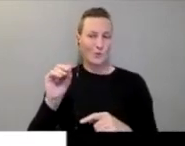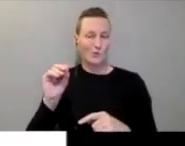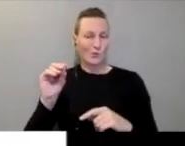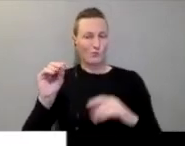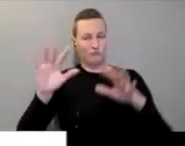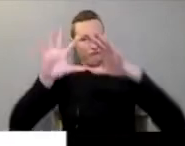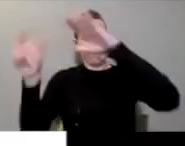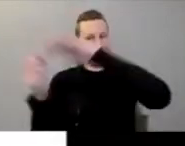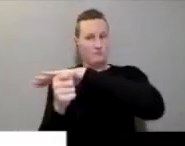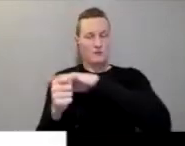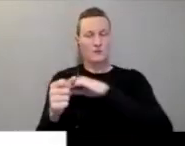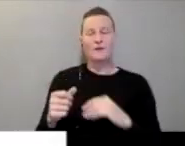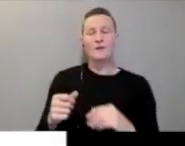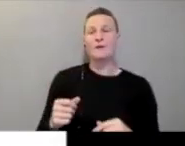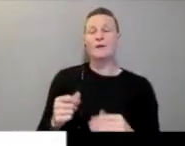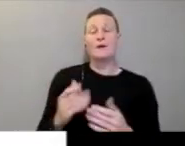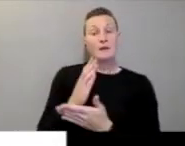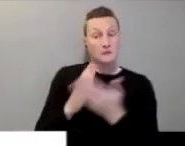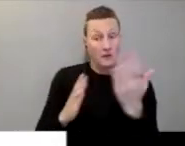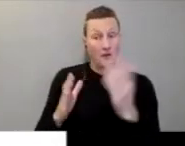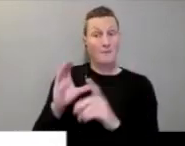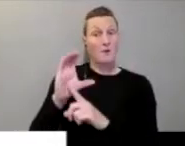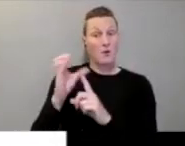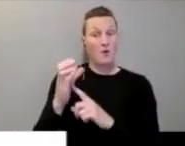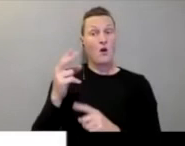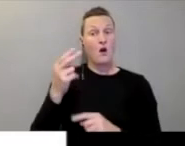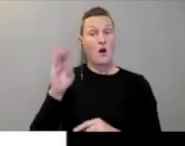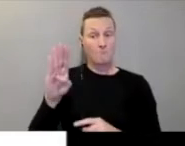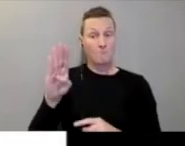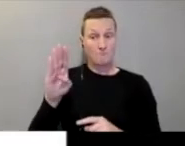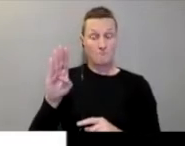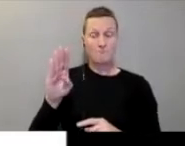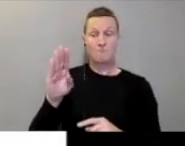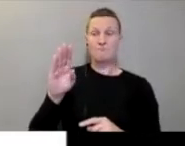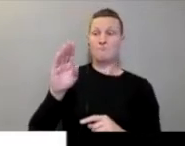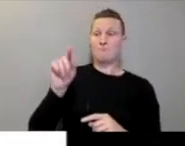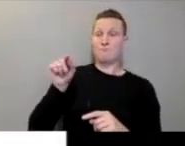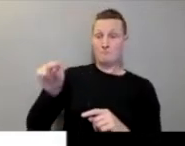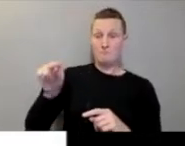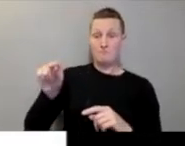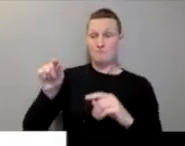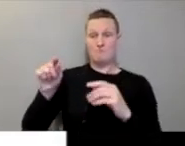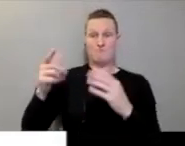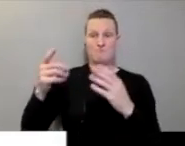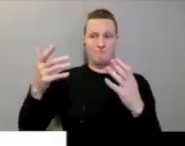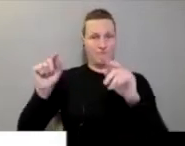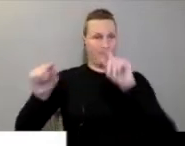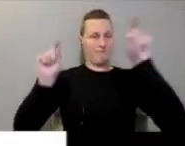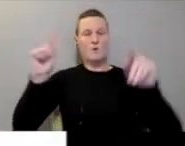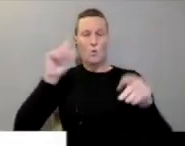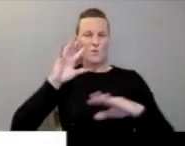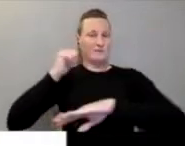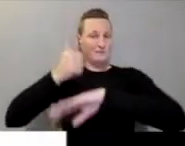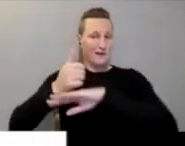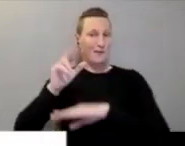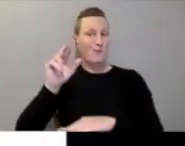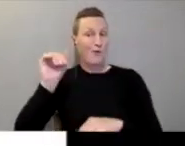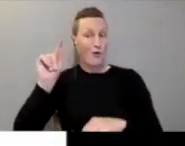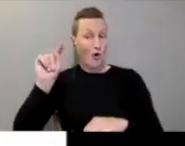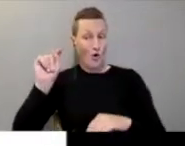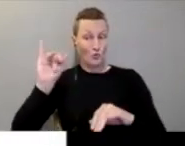be fixed within the community cultural hubs program, things like working with the local art